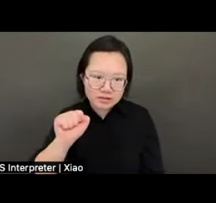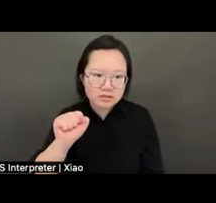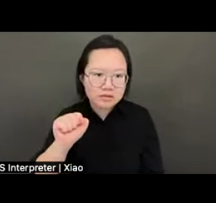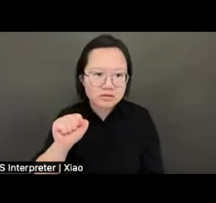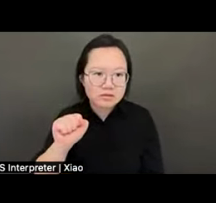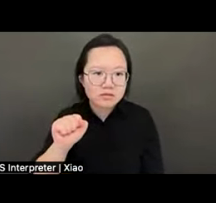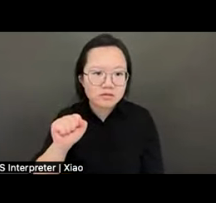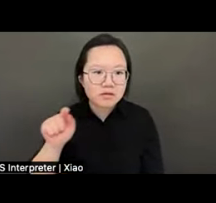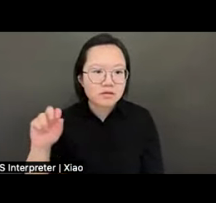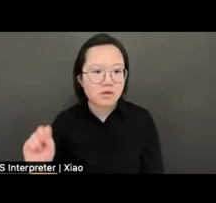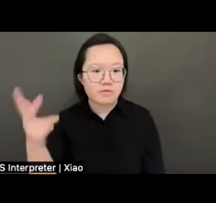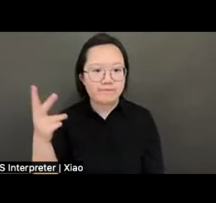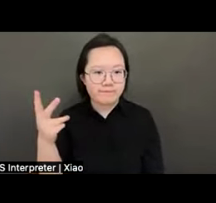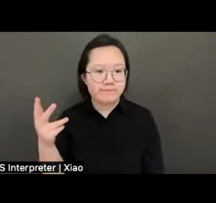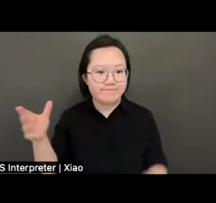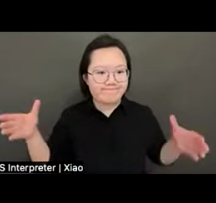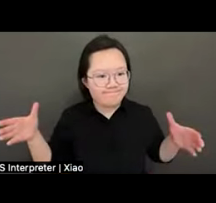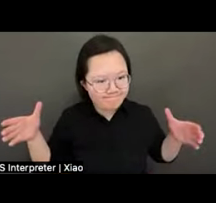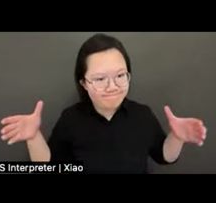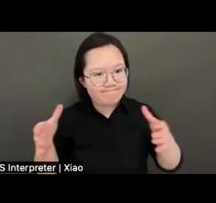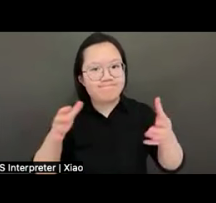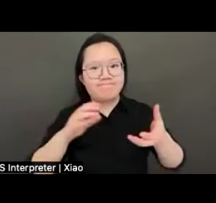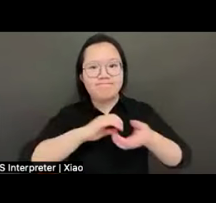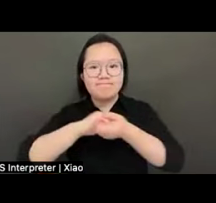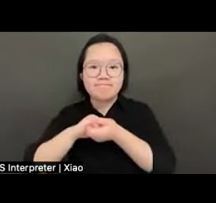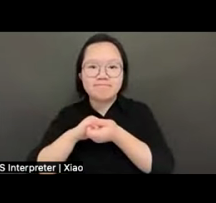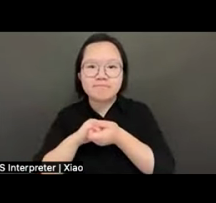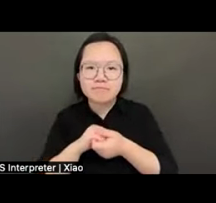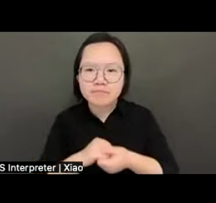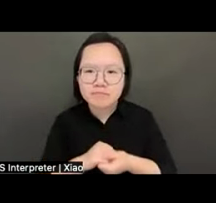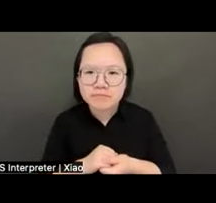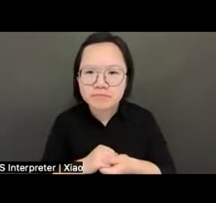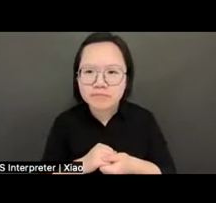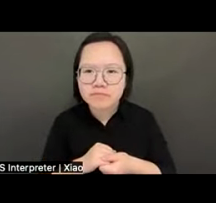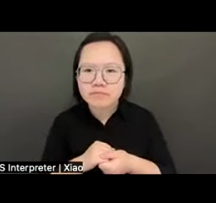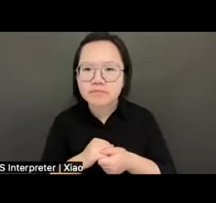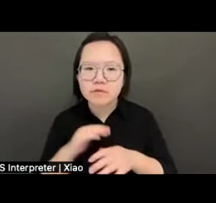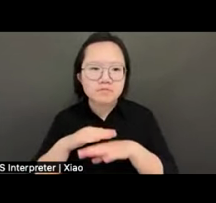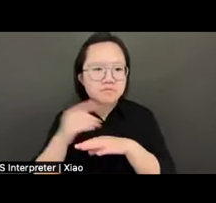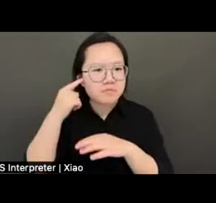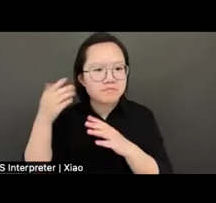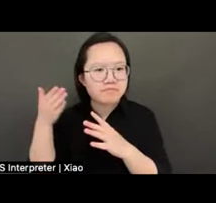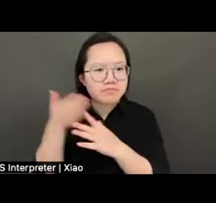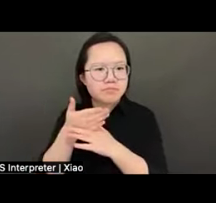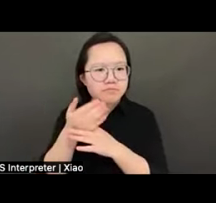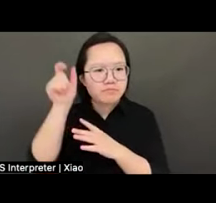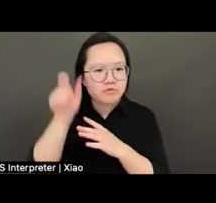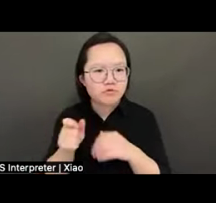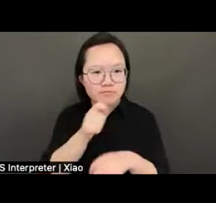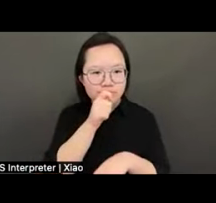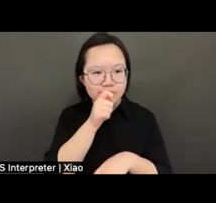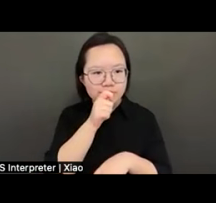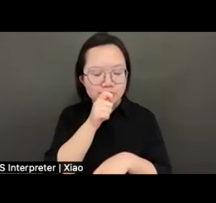là, pour les enfants, enfin, on a interaction pour les enfants, mais pour les autres programmes, c'est pas. So, thank